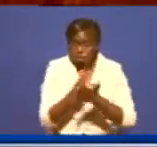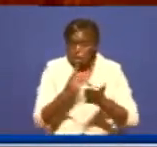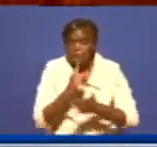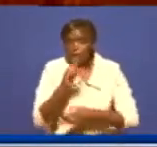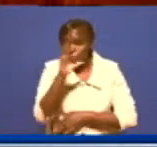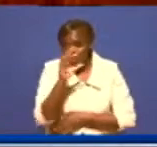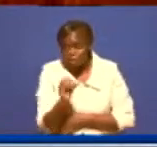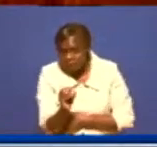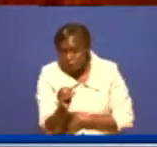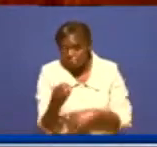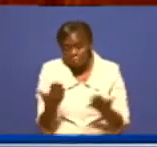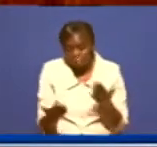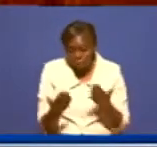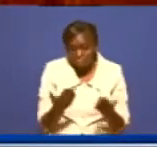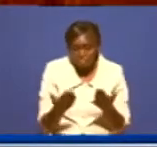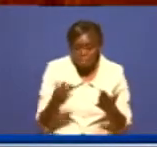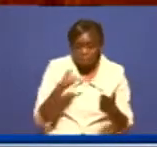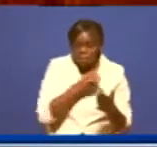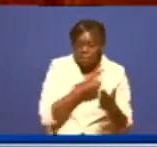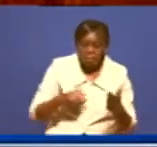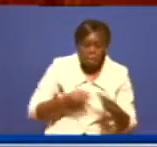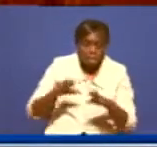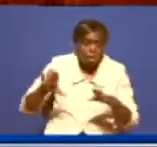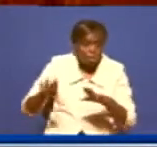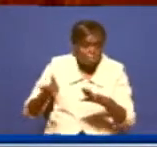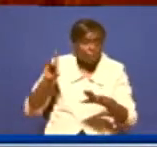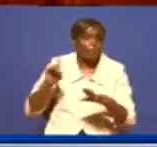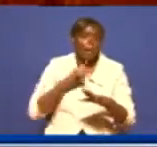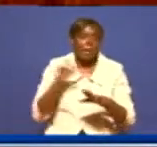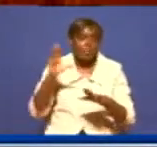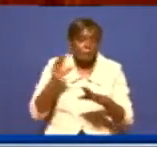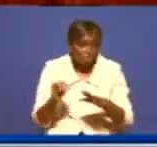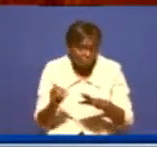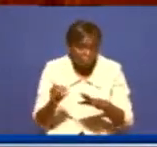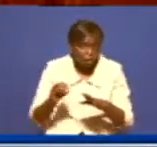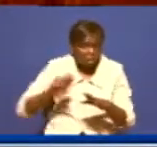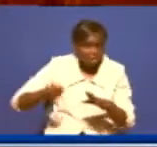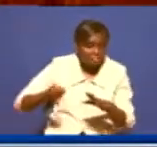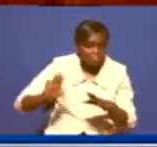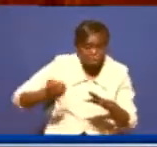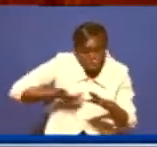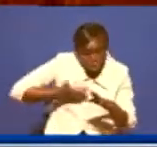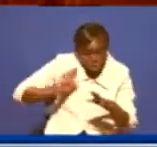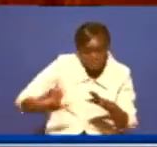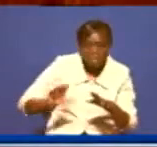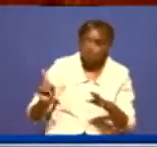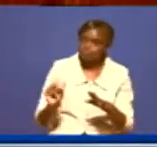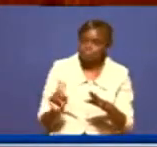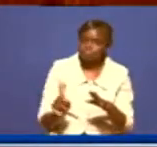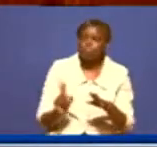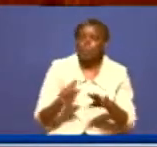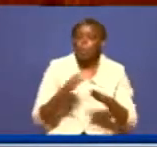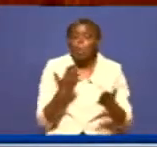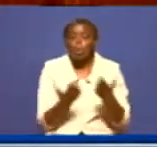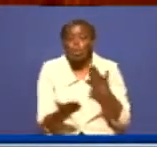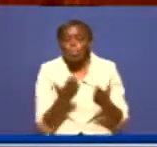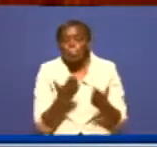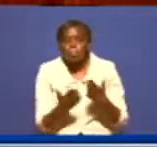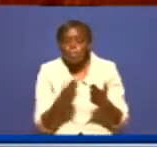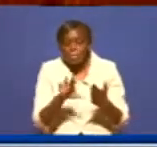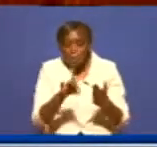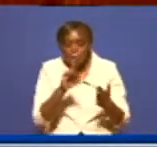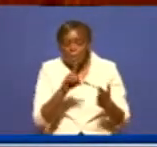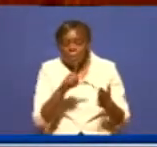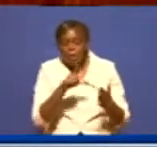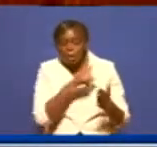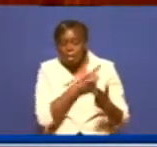100% taken by the landlord, whose that money does not belong to him or her? Or is it going to be taken by the